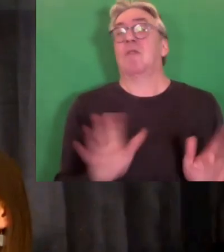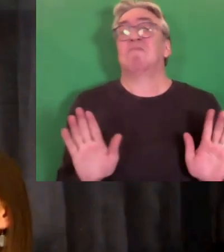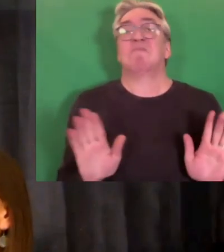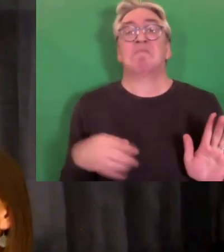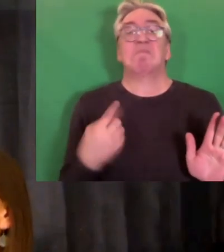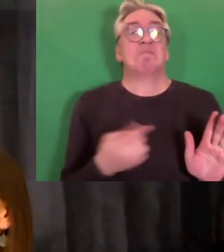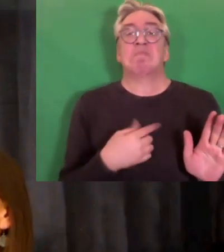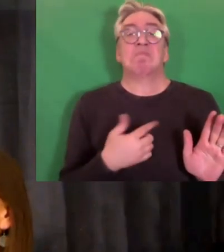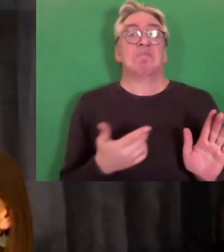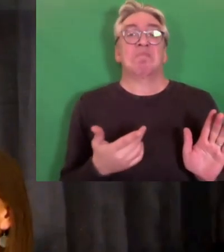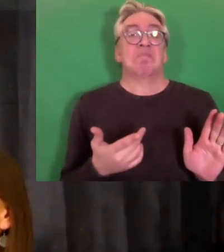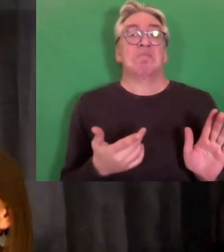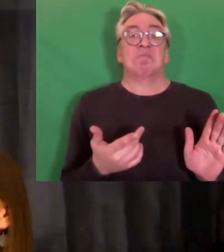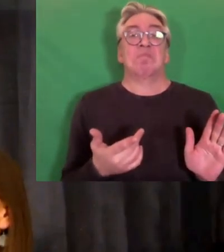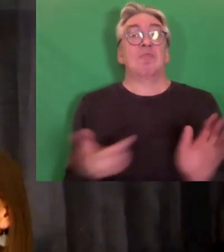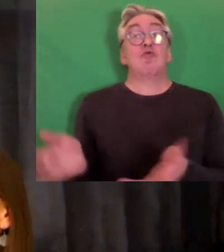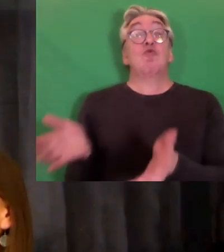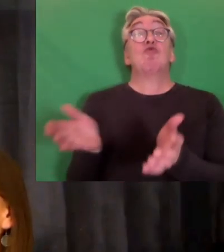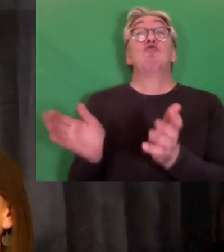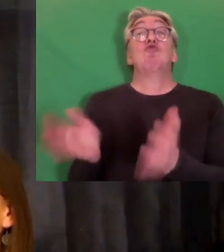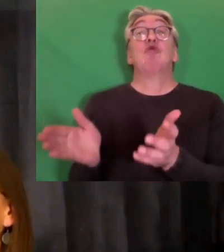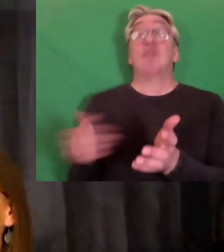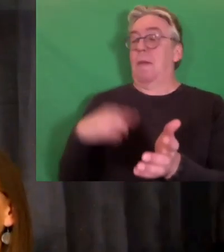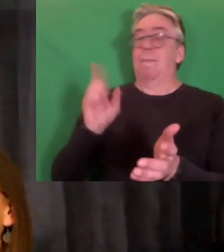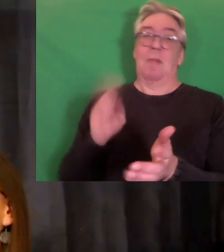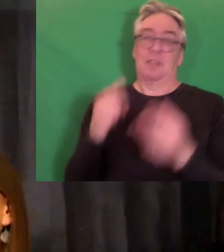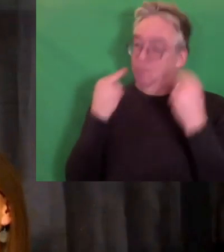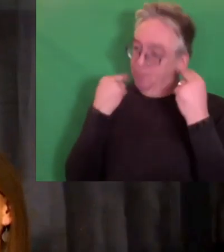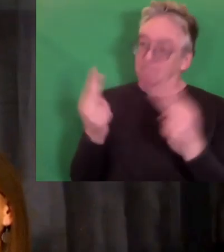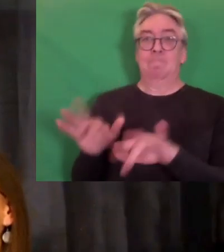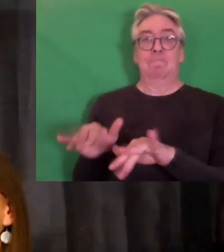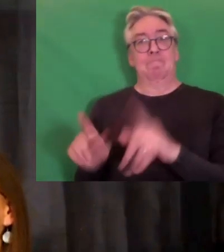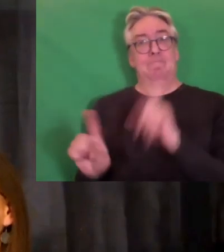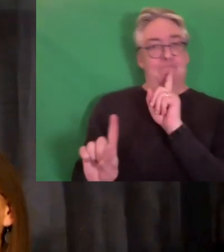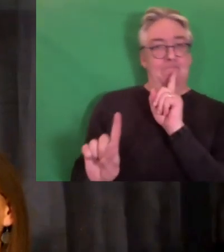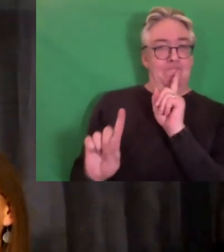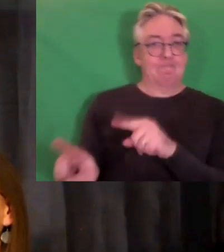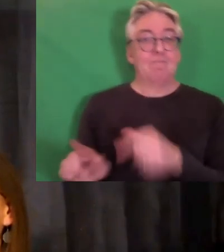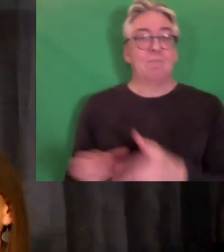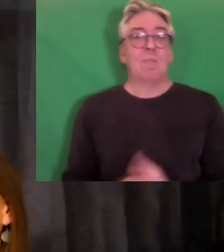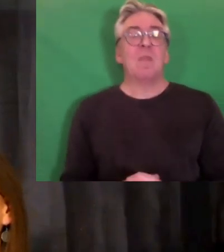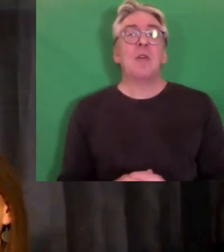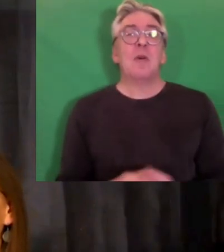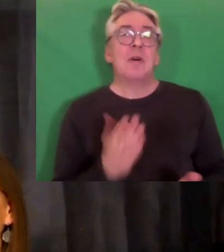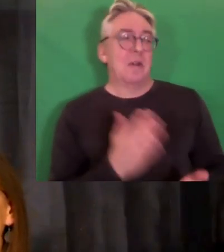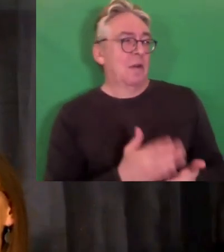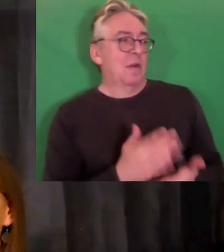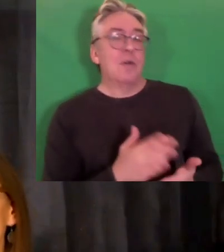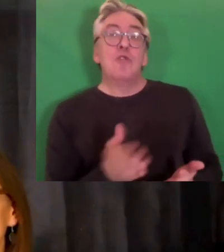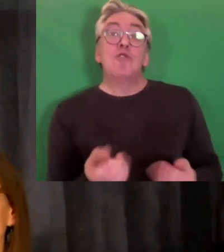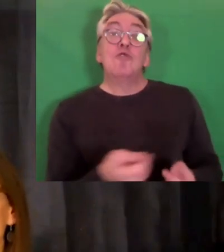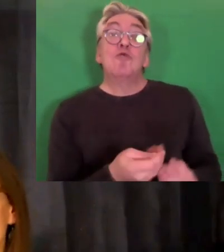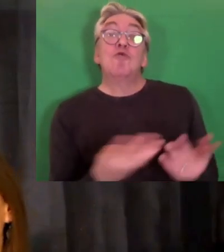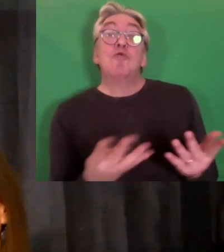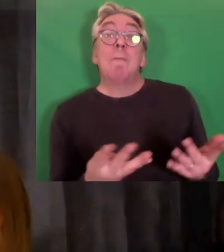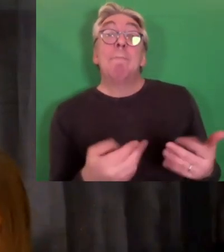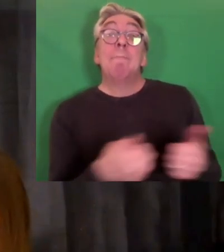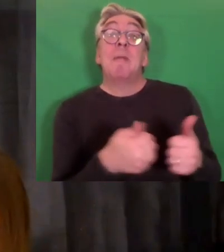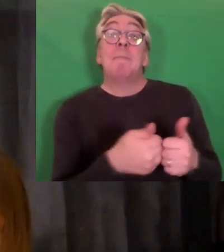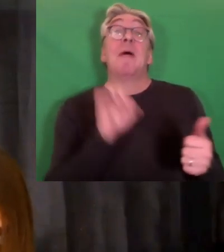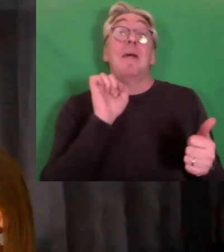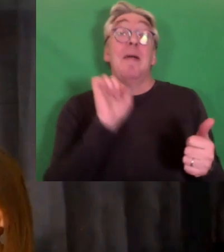it in chat, you have to stand up for it. You can. Some games have the option to report those